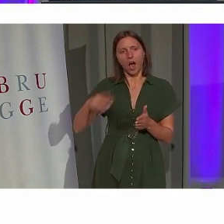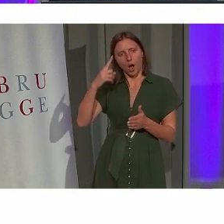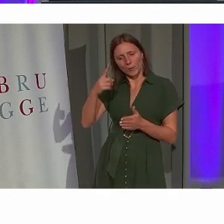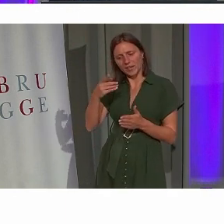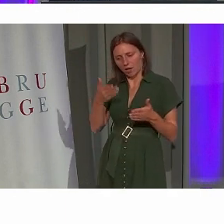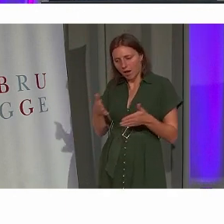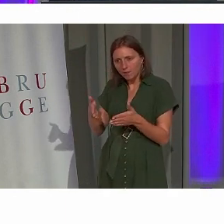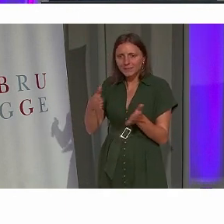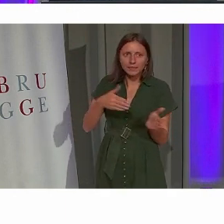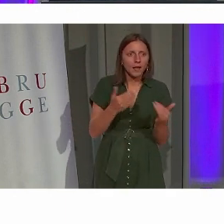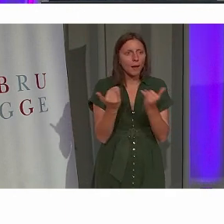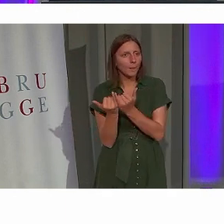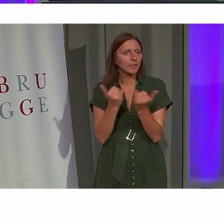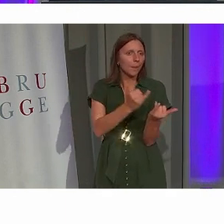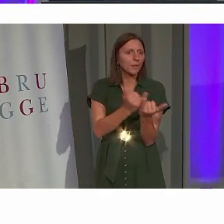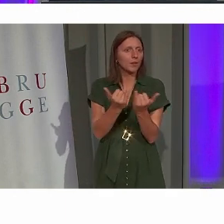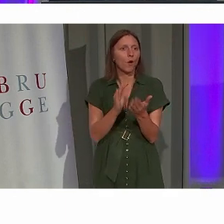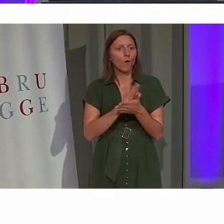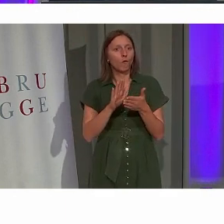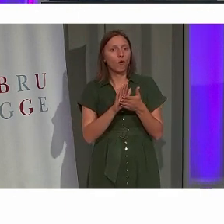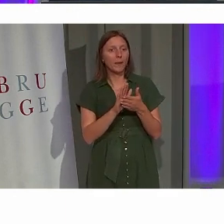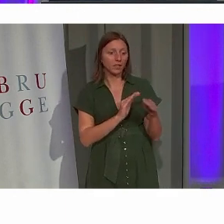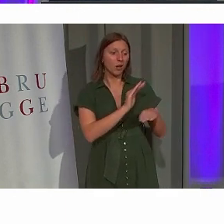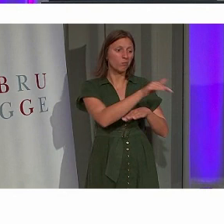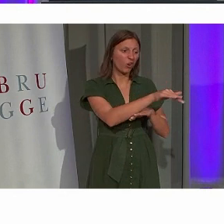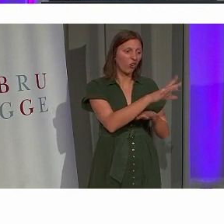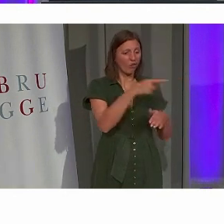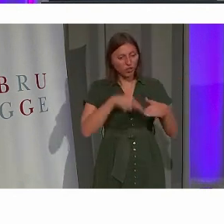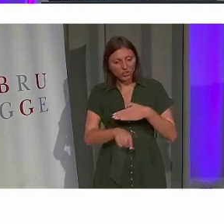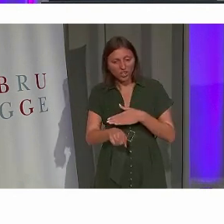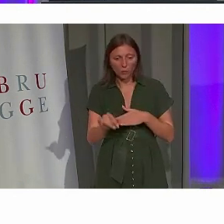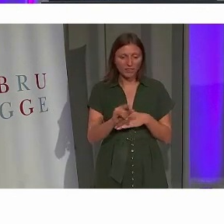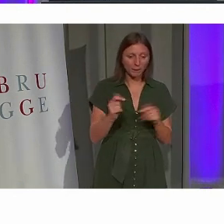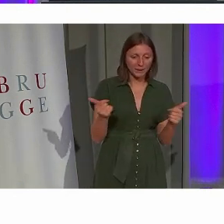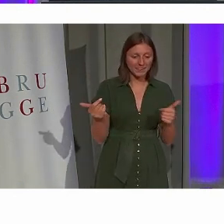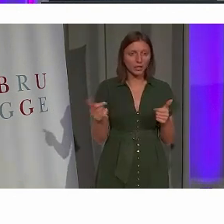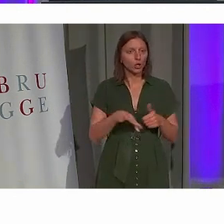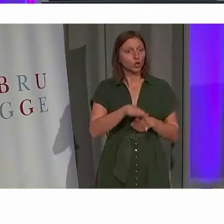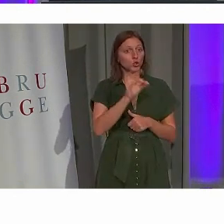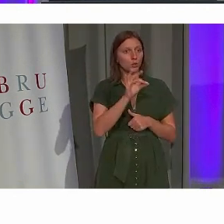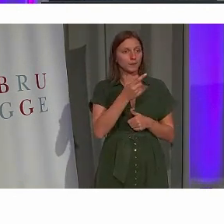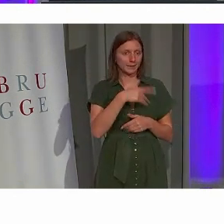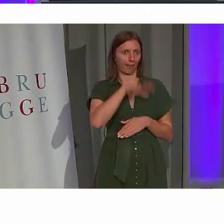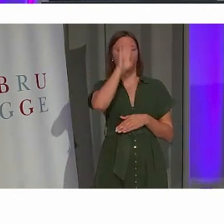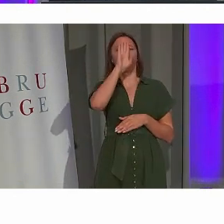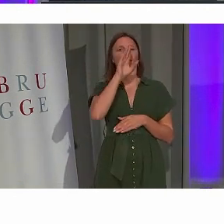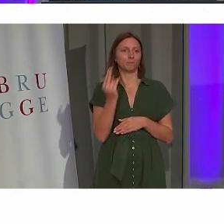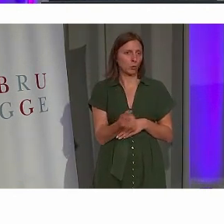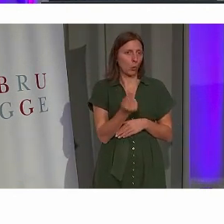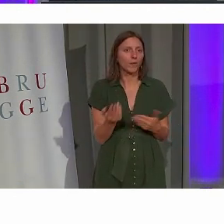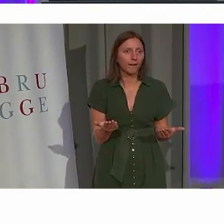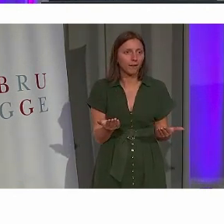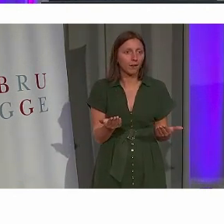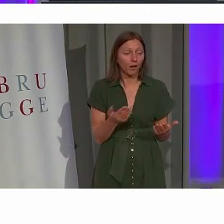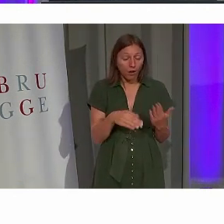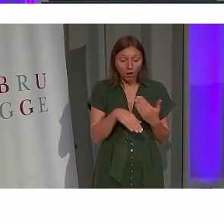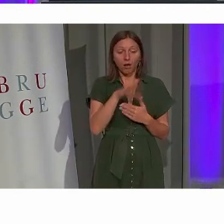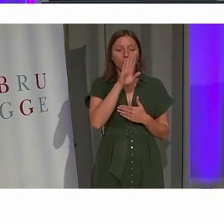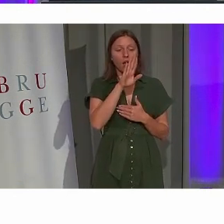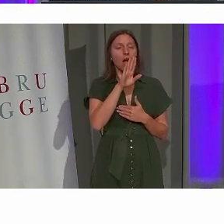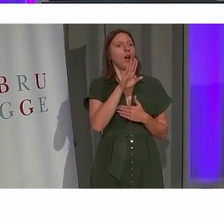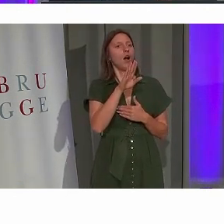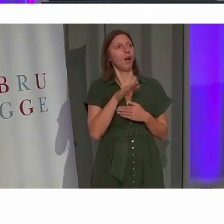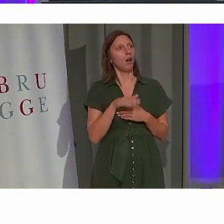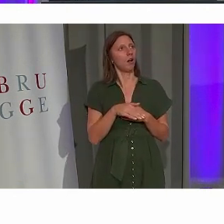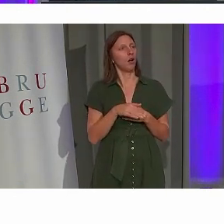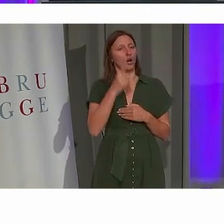over again. So in the end, you might learn how it actually all works. Sometimes you might